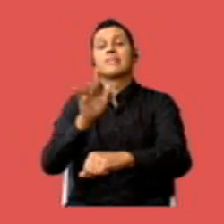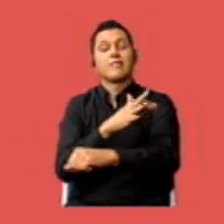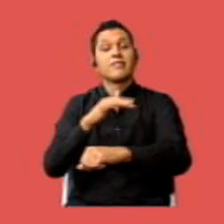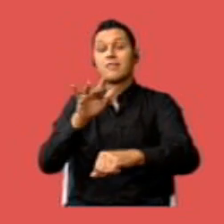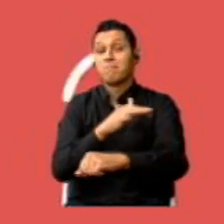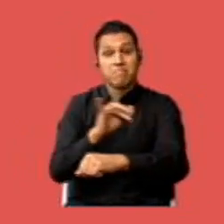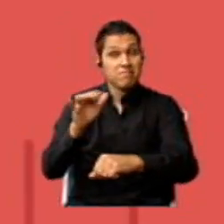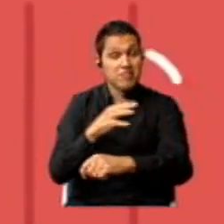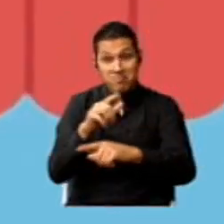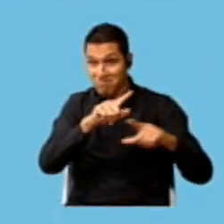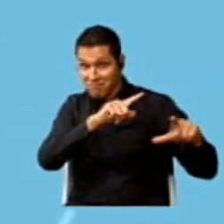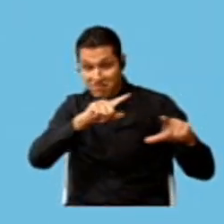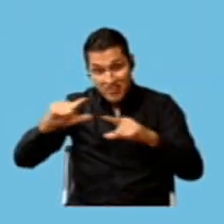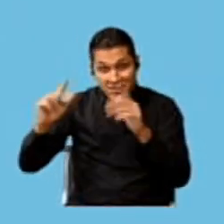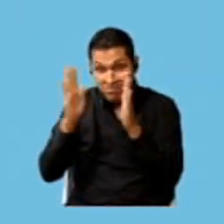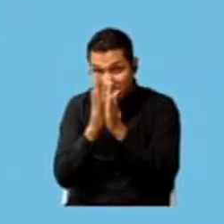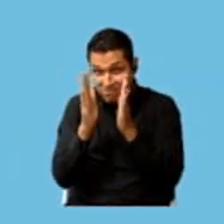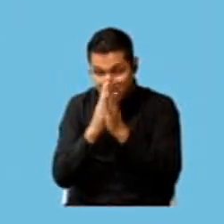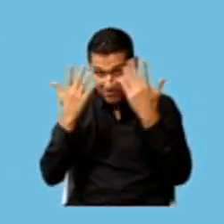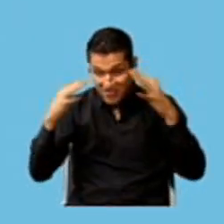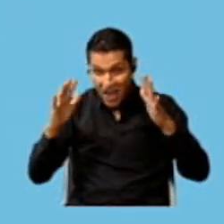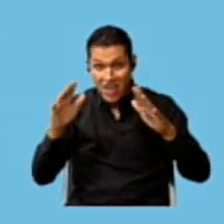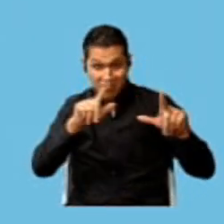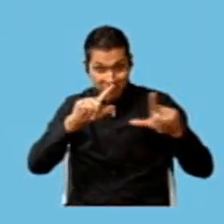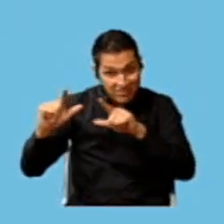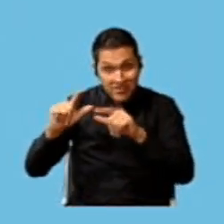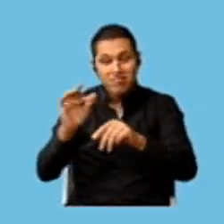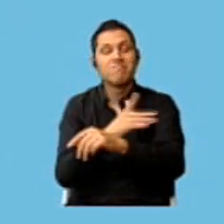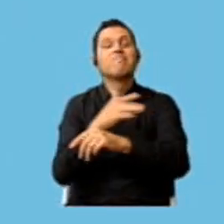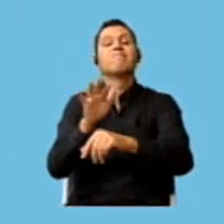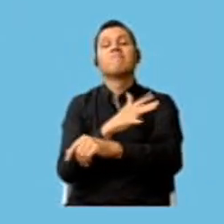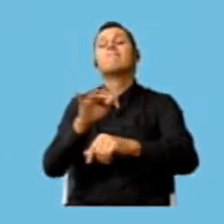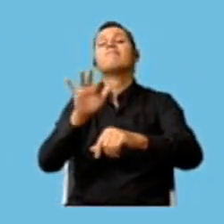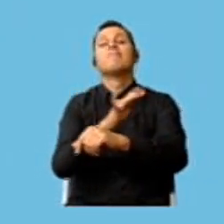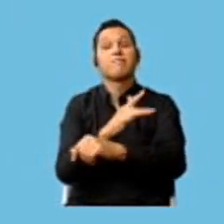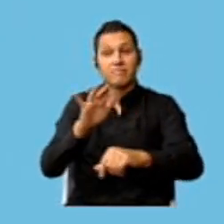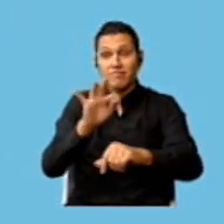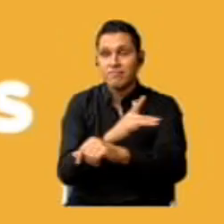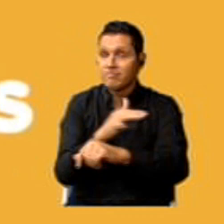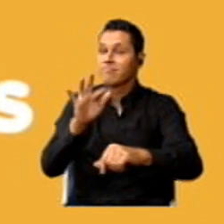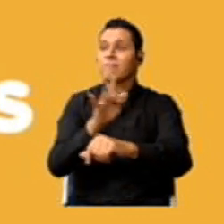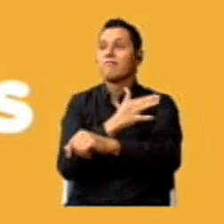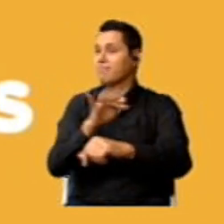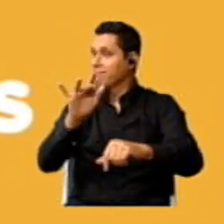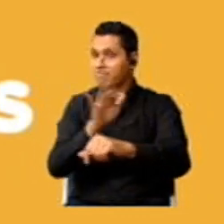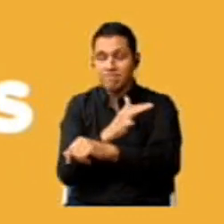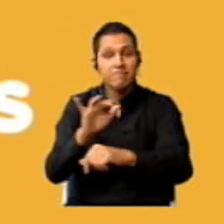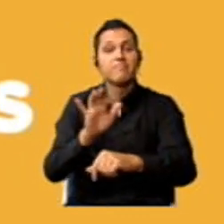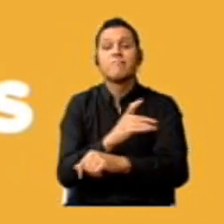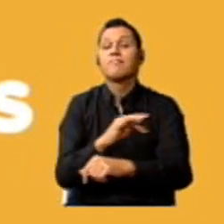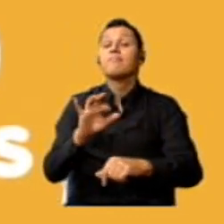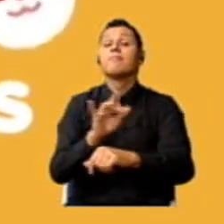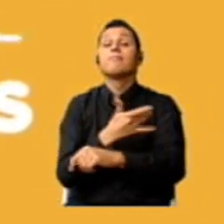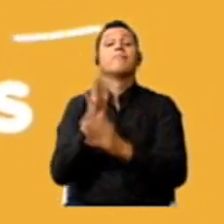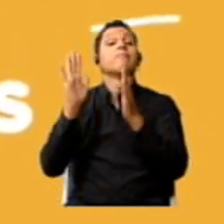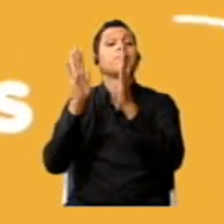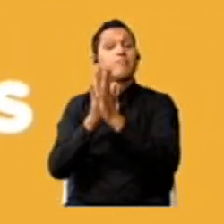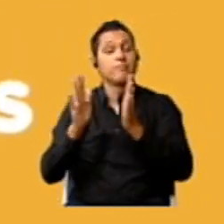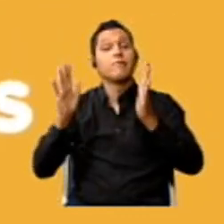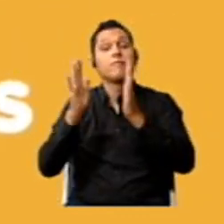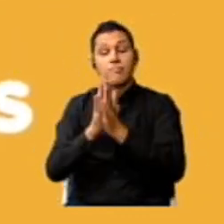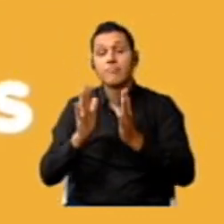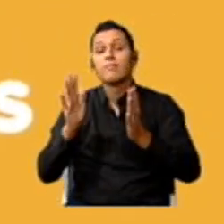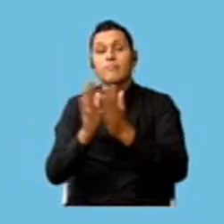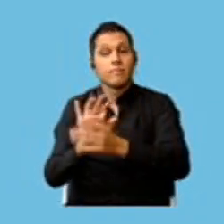Get ready to clap your hands. Hello, everyone. Clap your hands. Clap